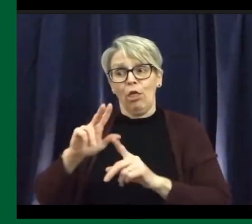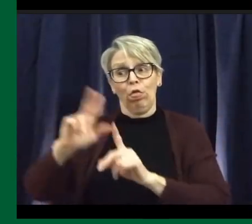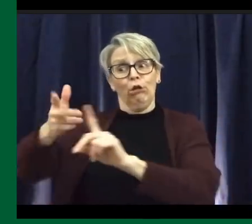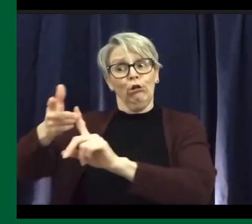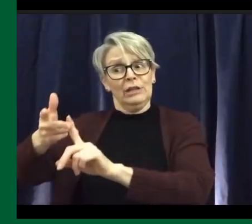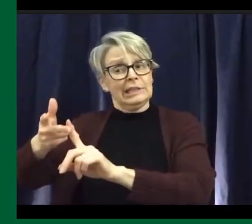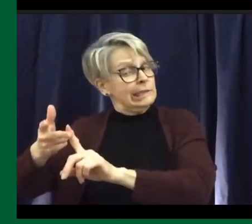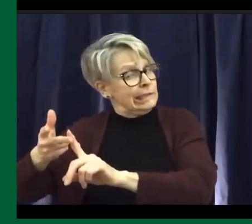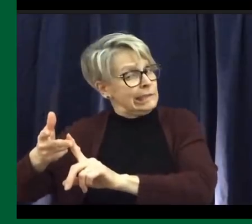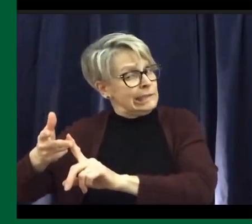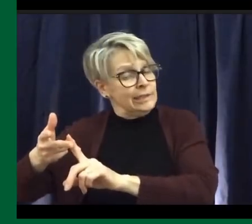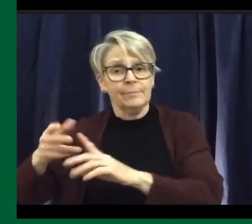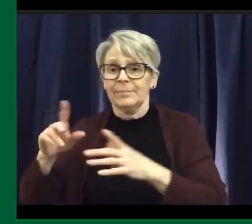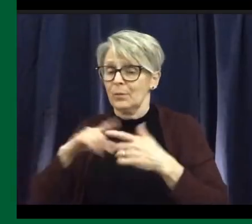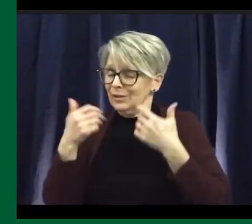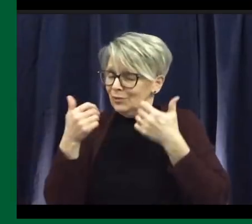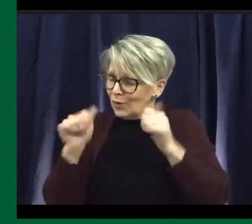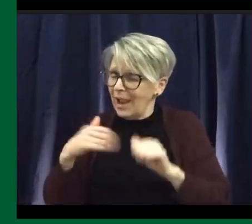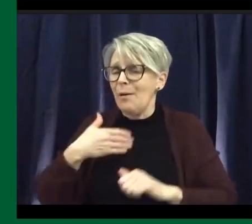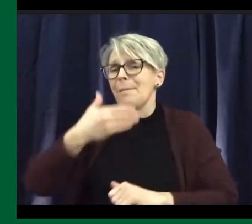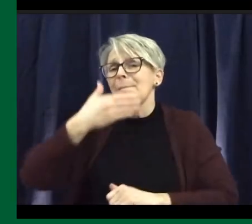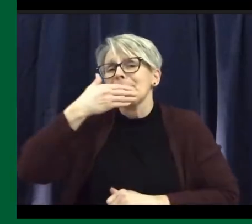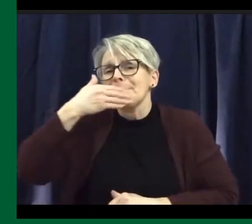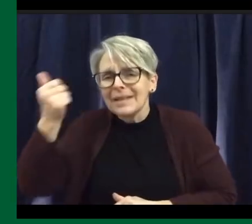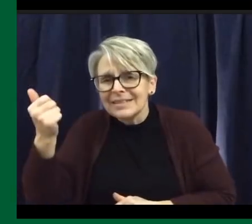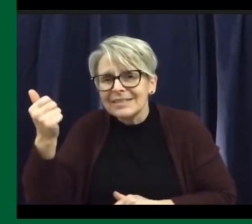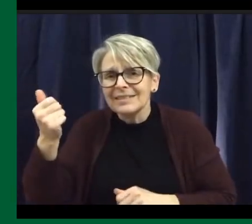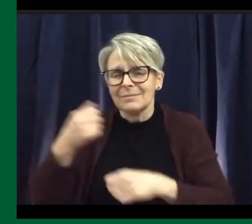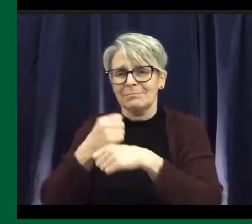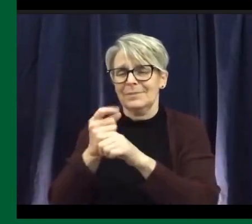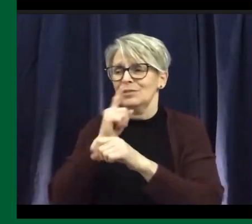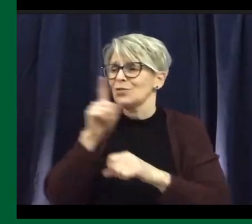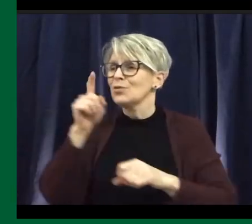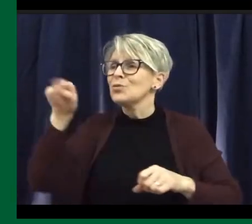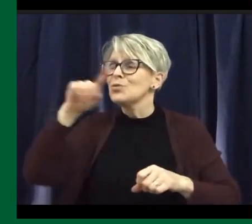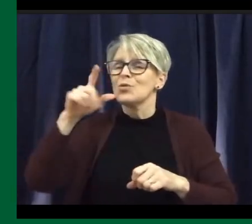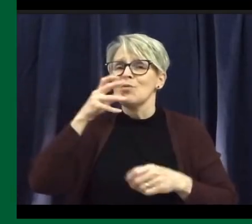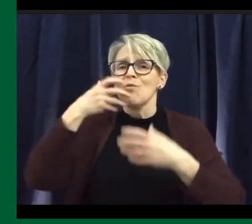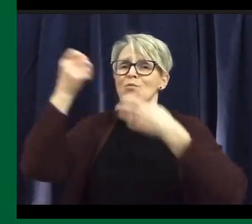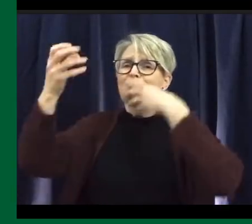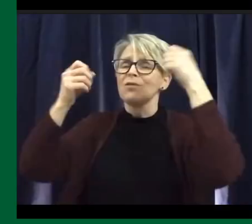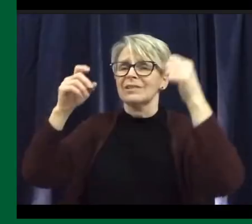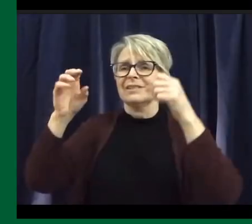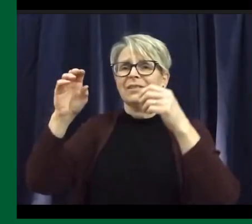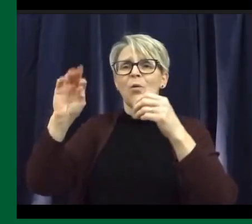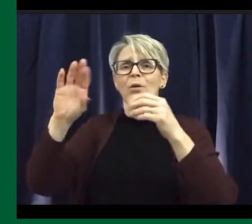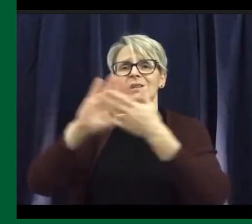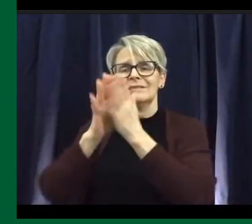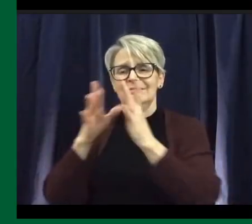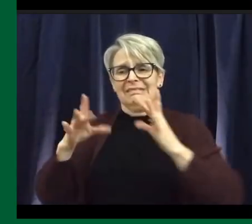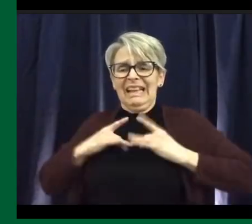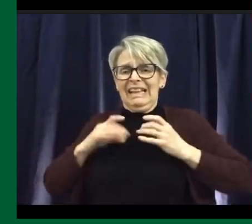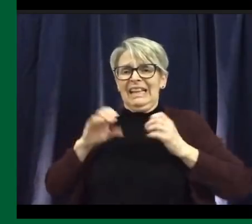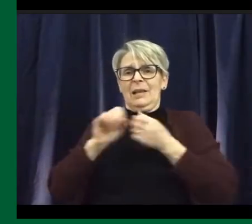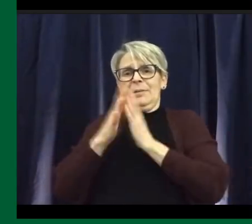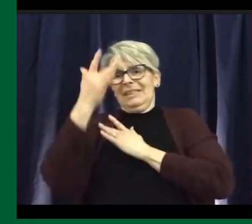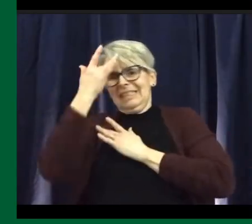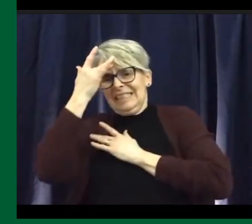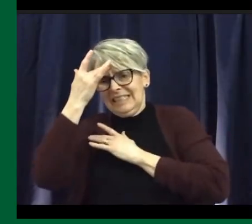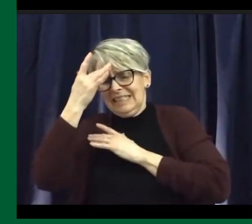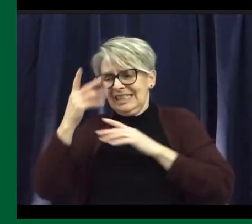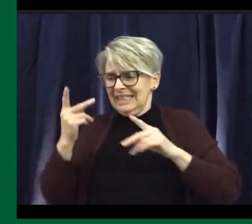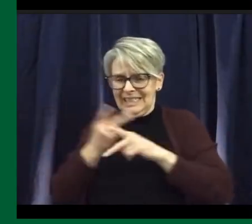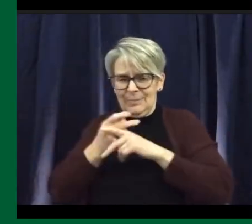We have to do everything we can to make sure that especially those who are most vulnerable, stay safe till they get vaccinated. And all of